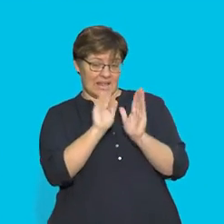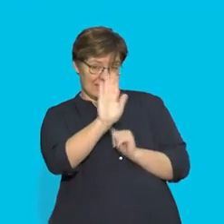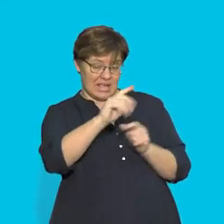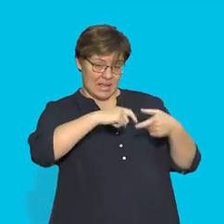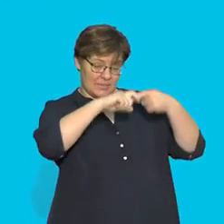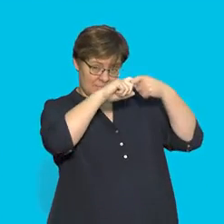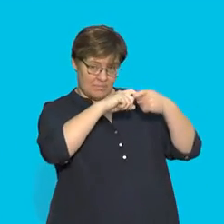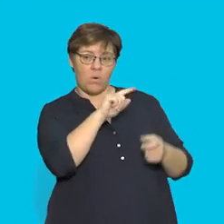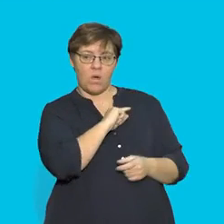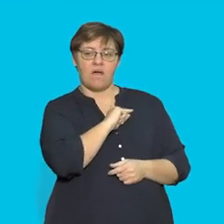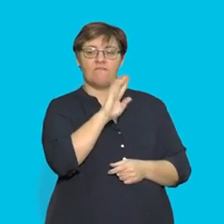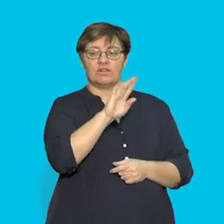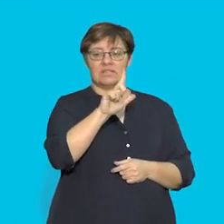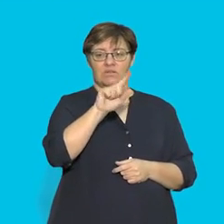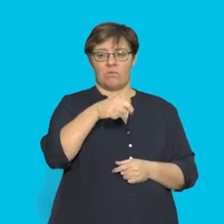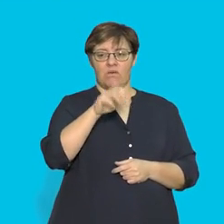our calculator, that